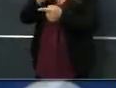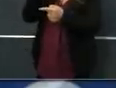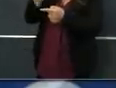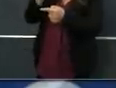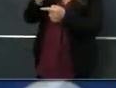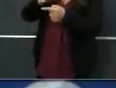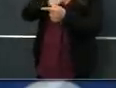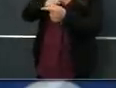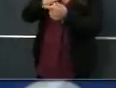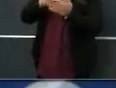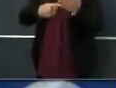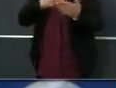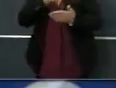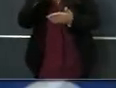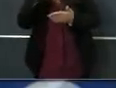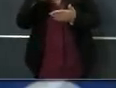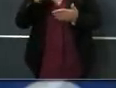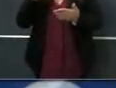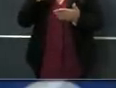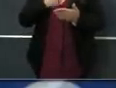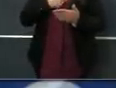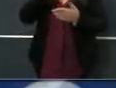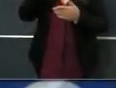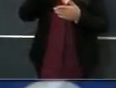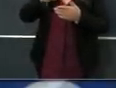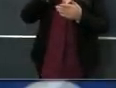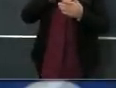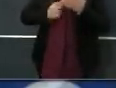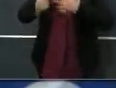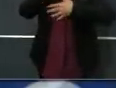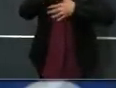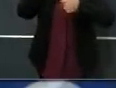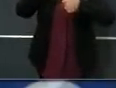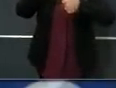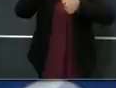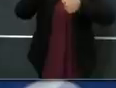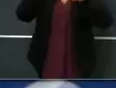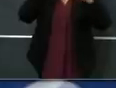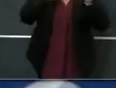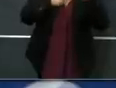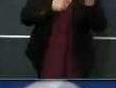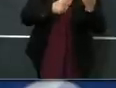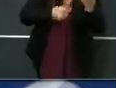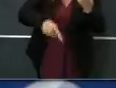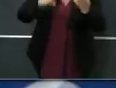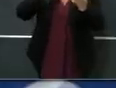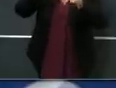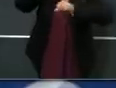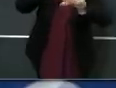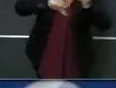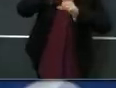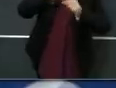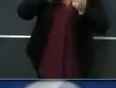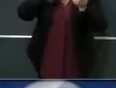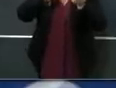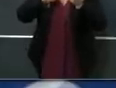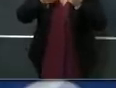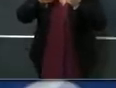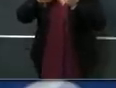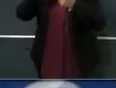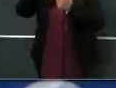other type of decision-making. Health first, science and data. Everything else follows from